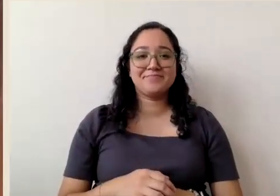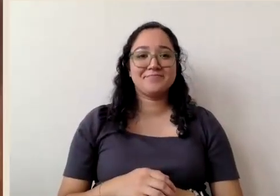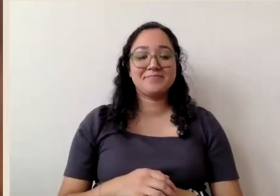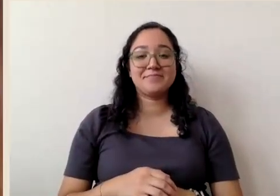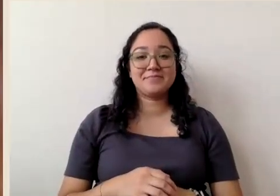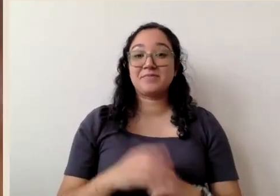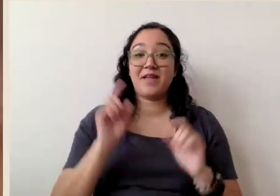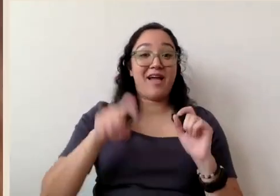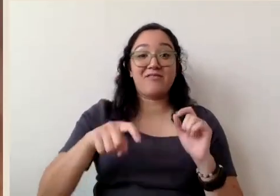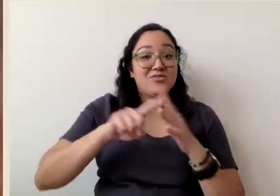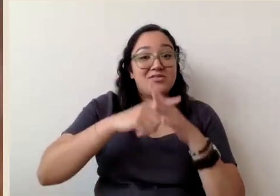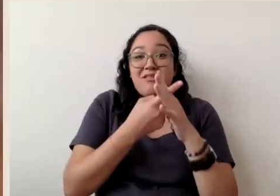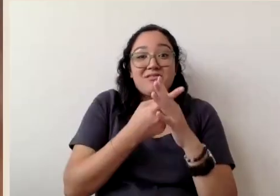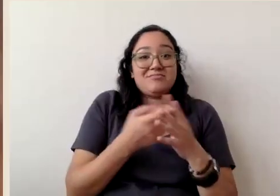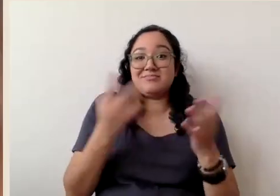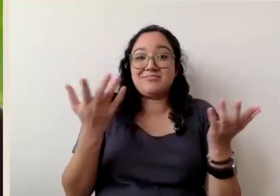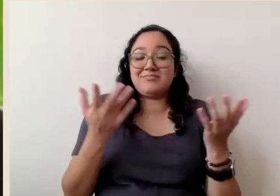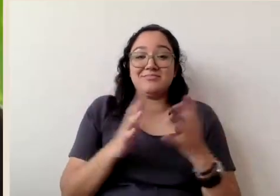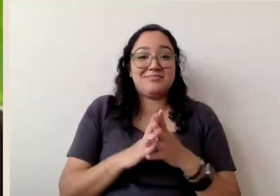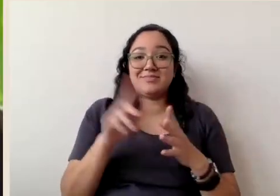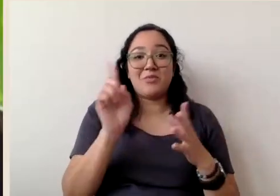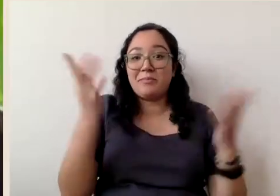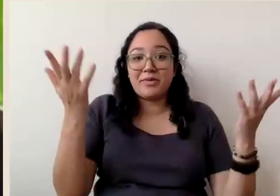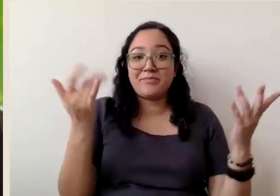You got to start somewhere, right? Yeah.